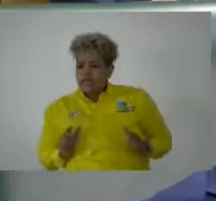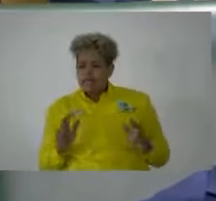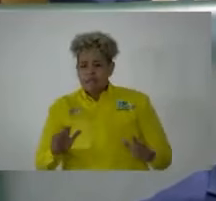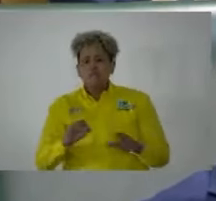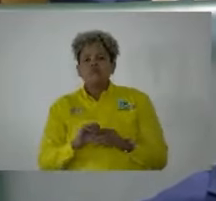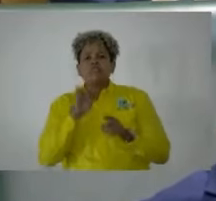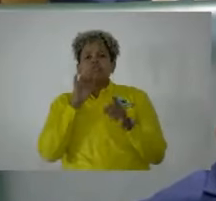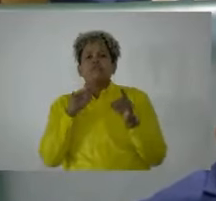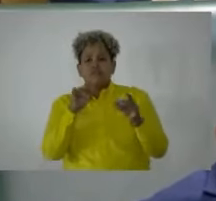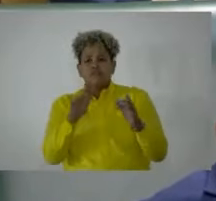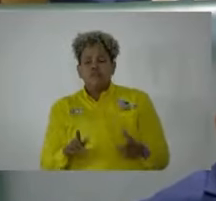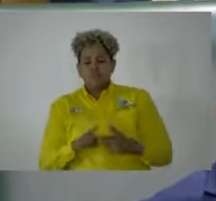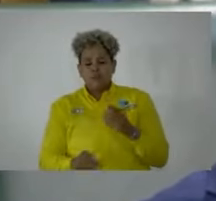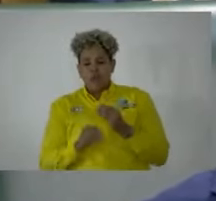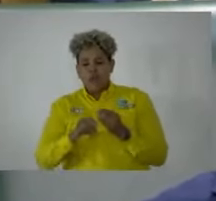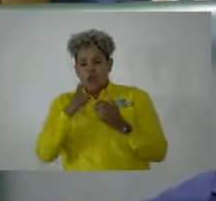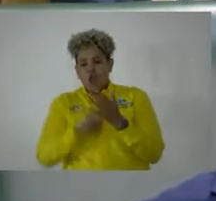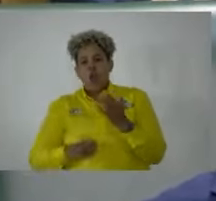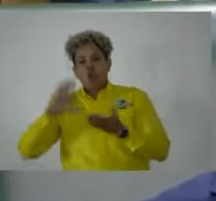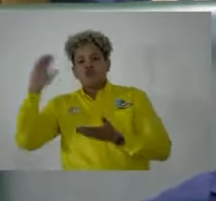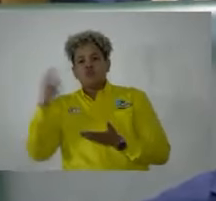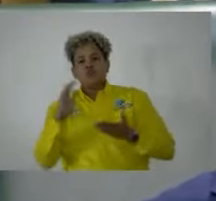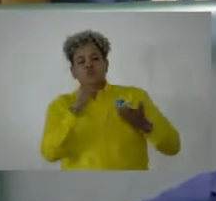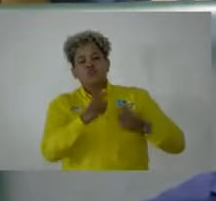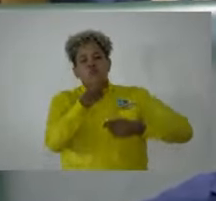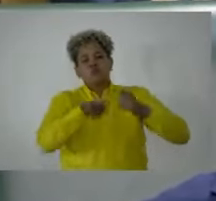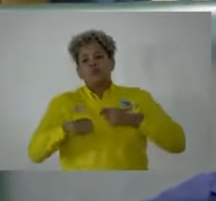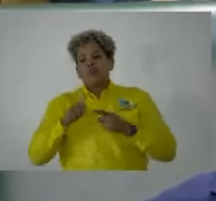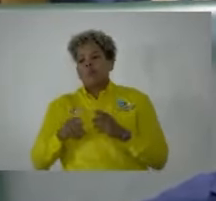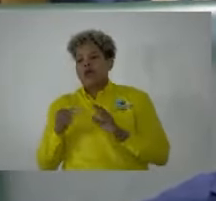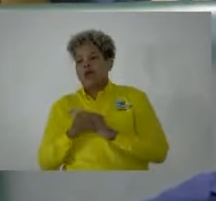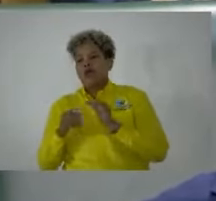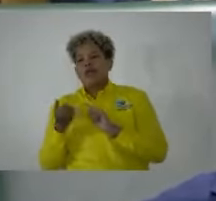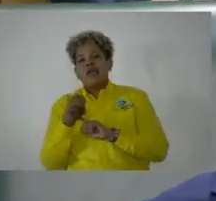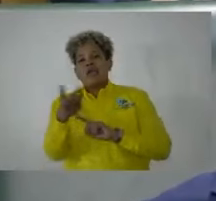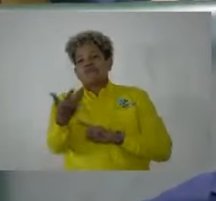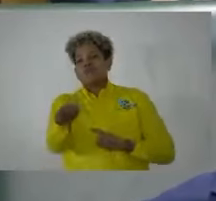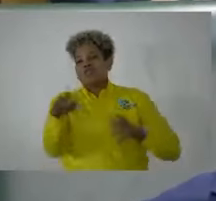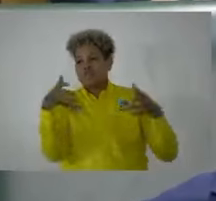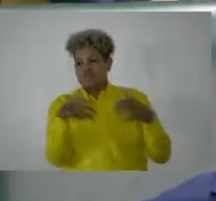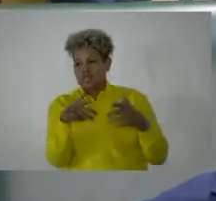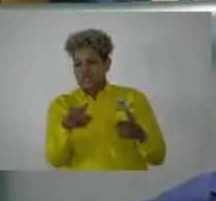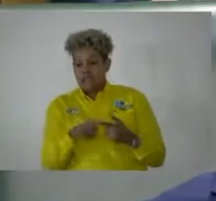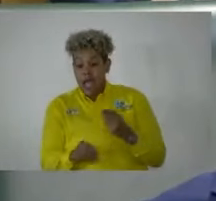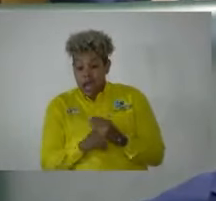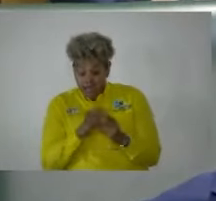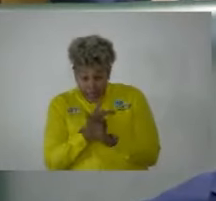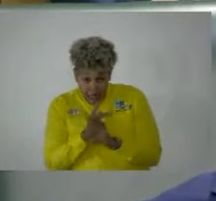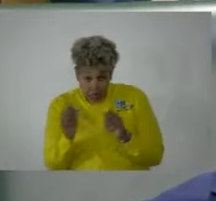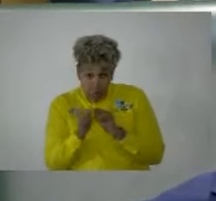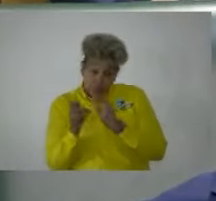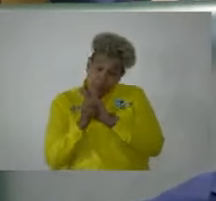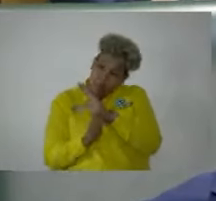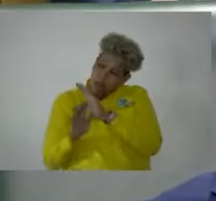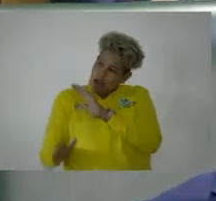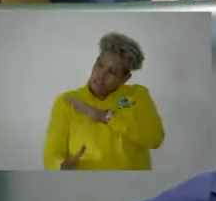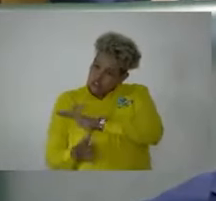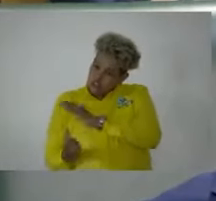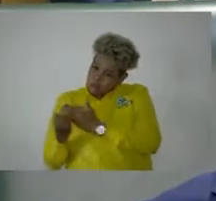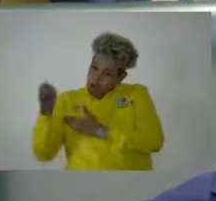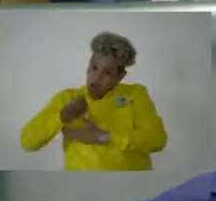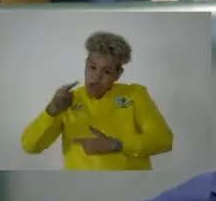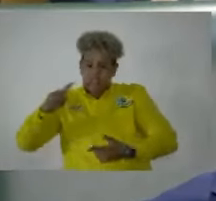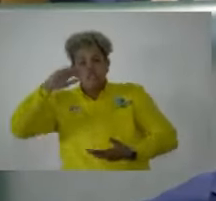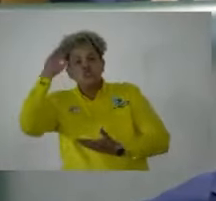in efficiency and cost-reducing replacement and expansion of the sector, in keeping with our policy priorities